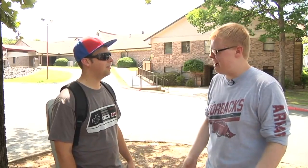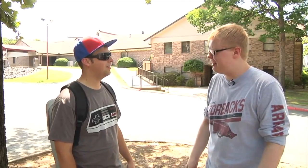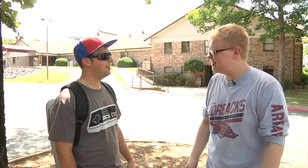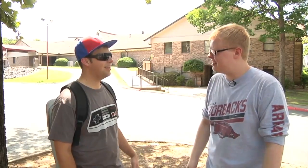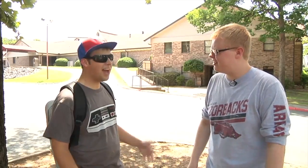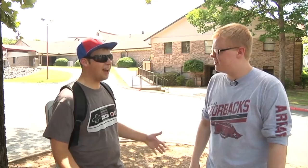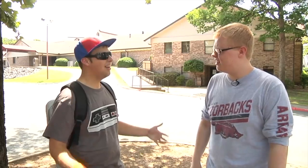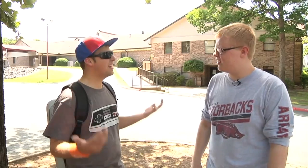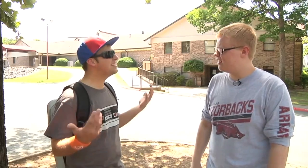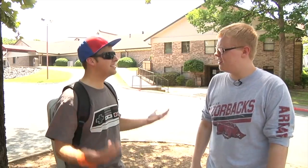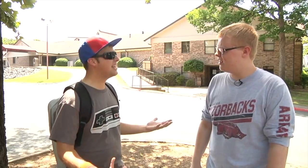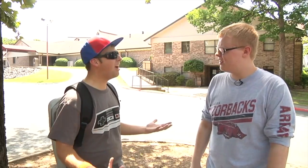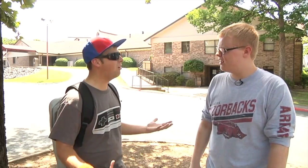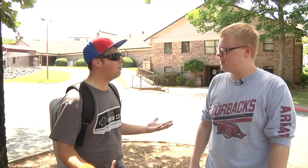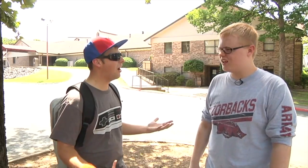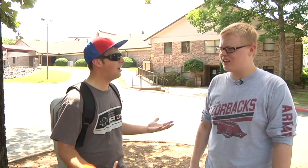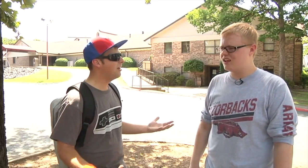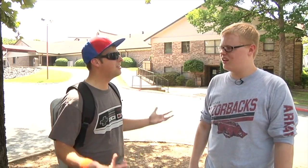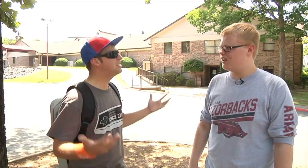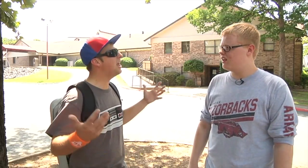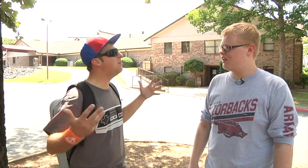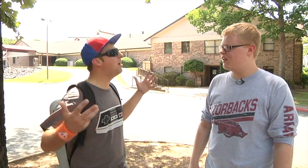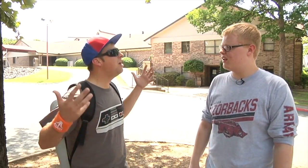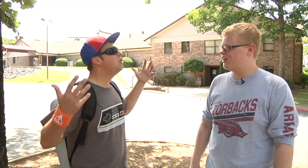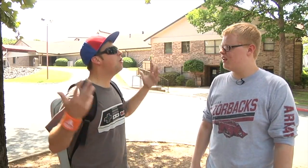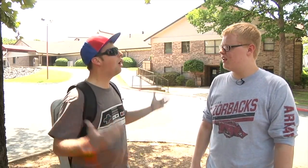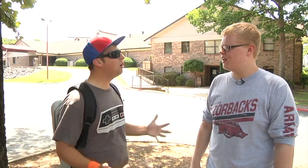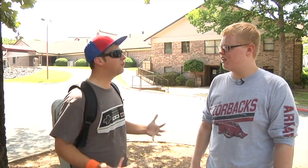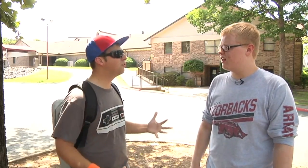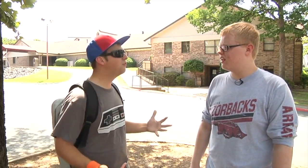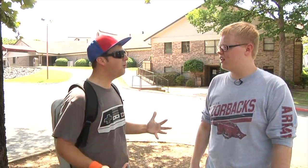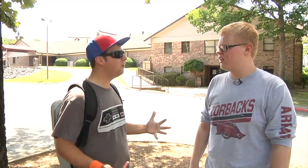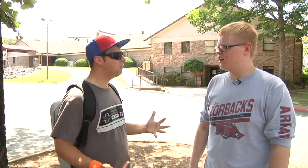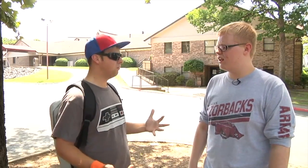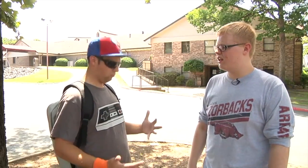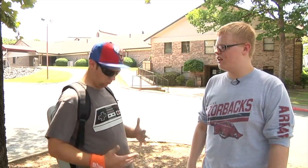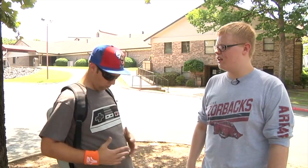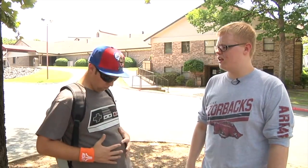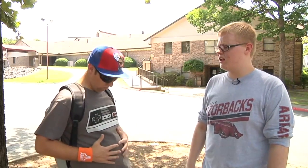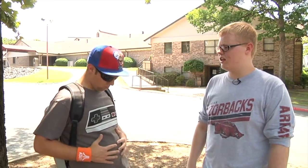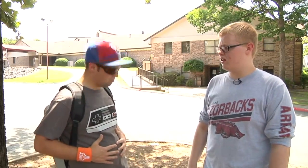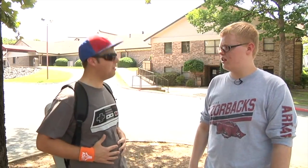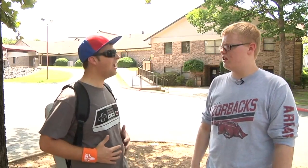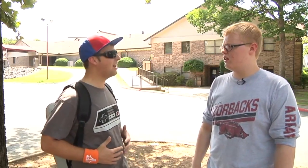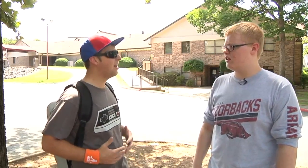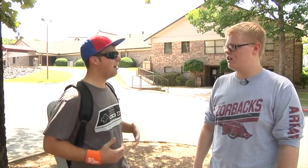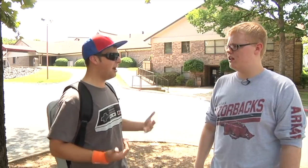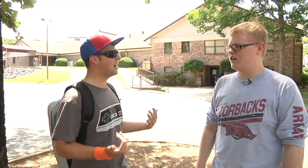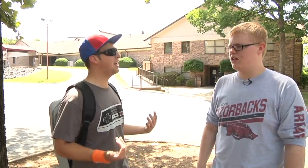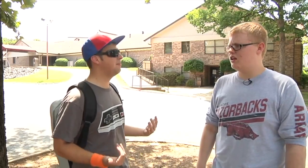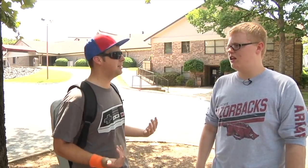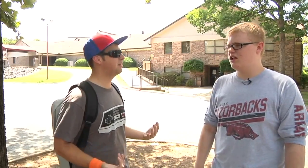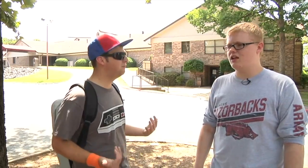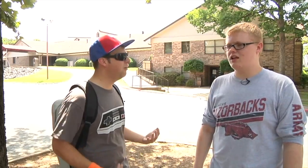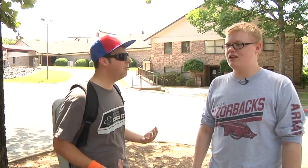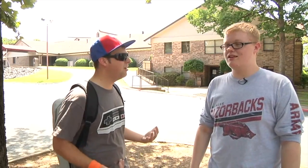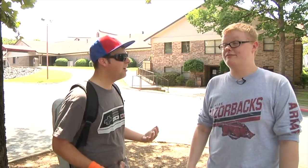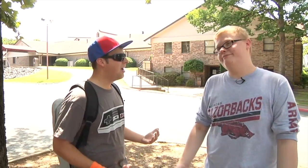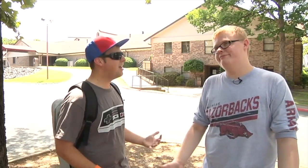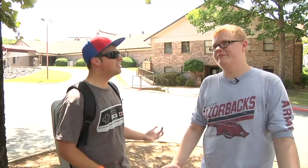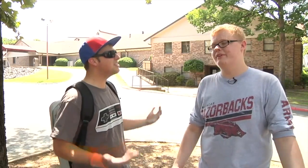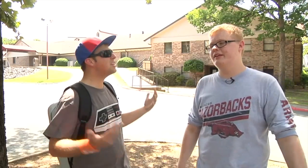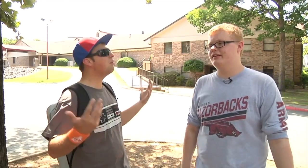for God? Yeah, that's exactly right. The same way you hunger for food. Man, I gotta get me some